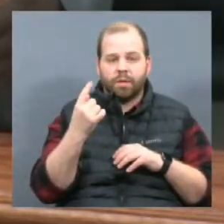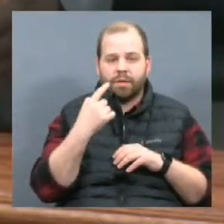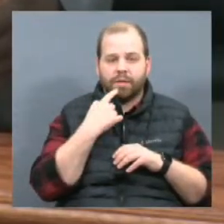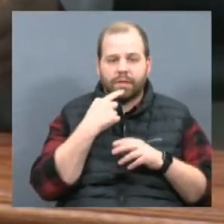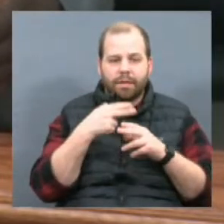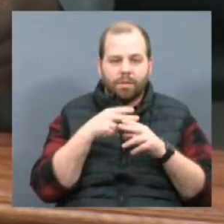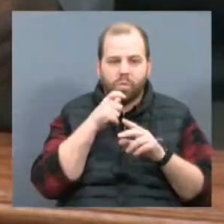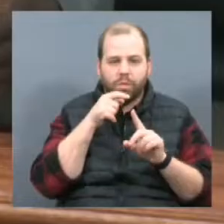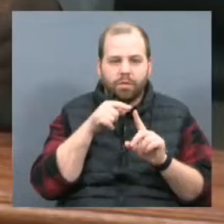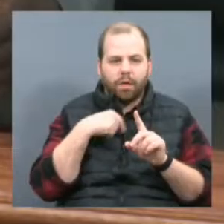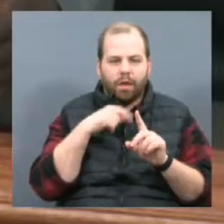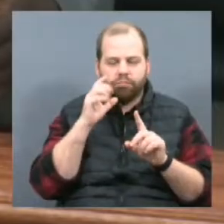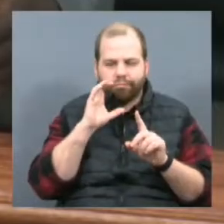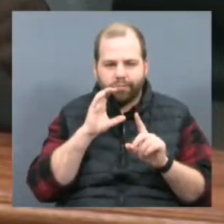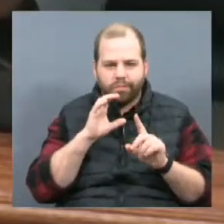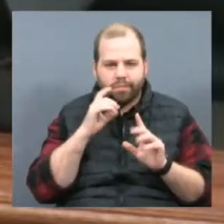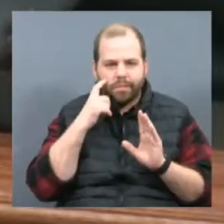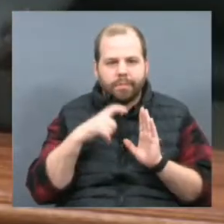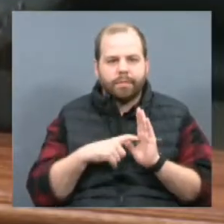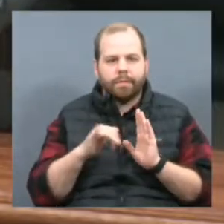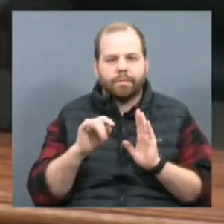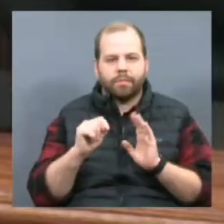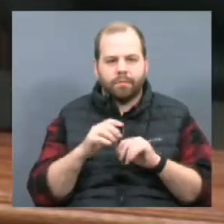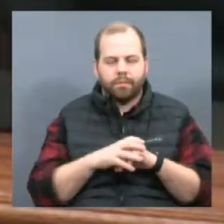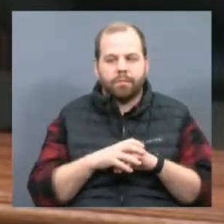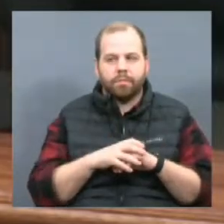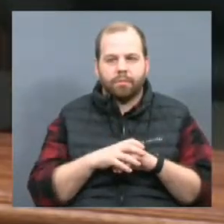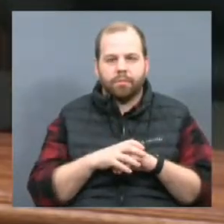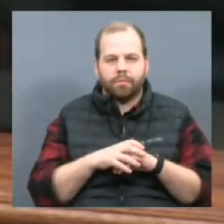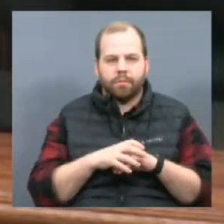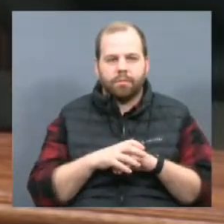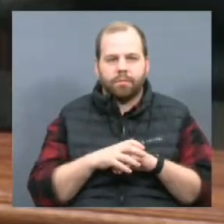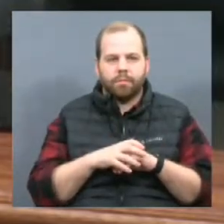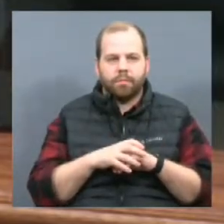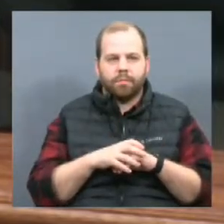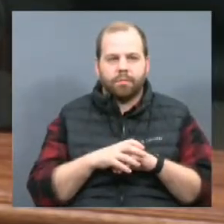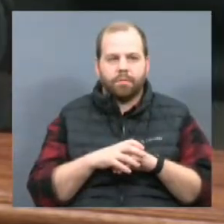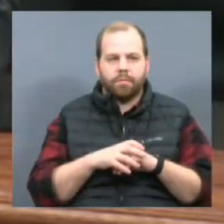the ownership search and identify it. Right, because if we